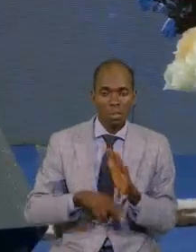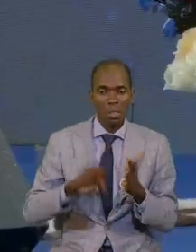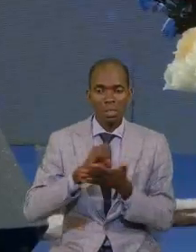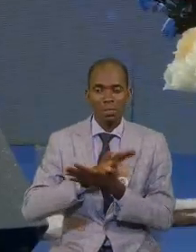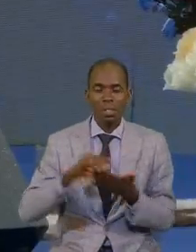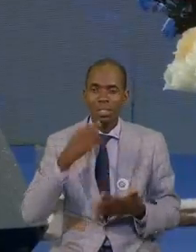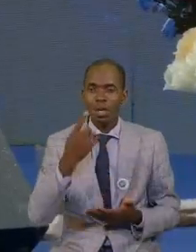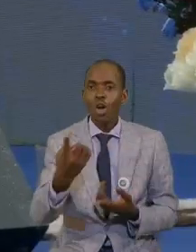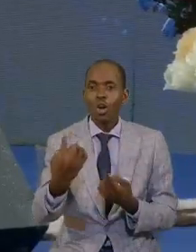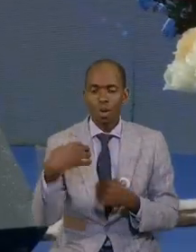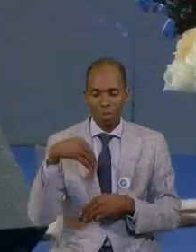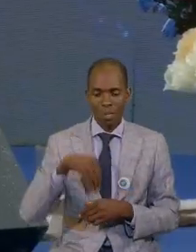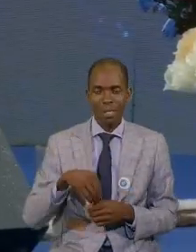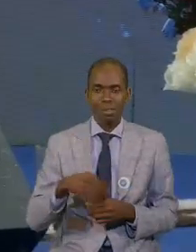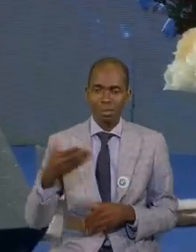in.